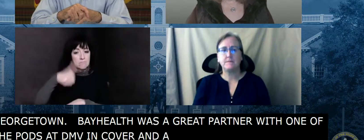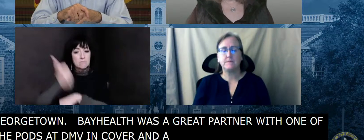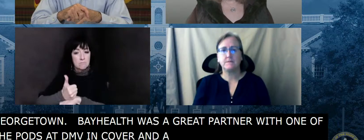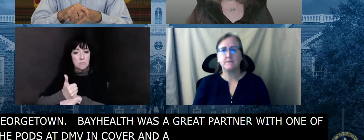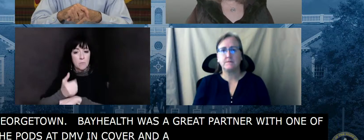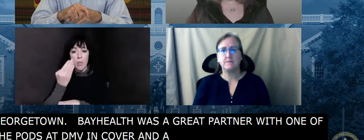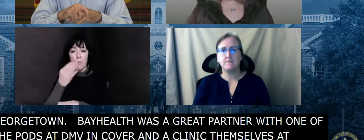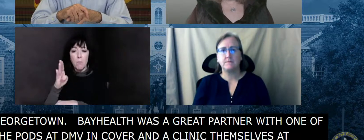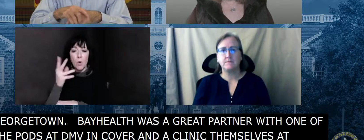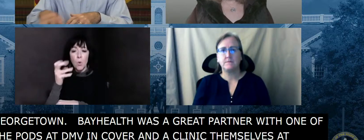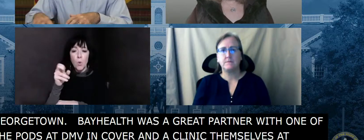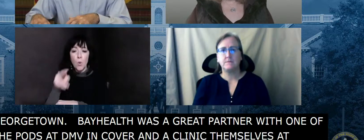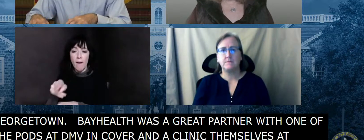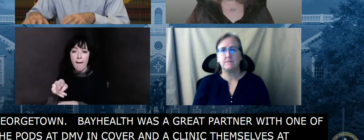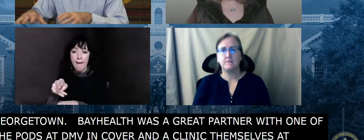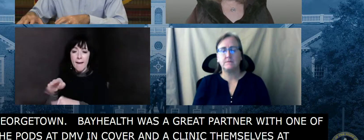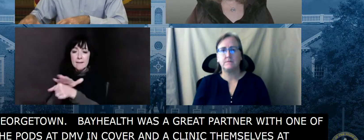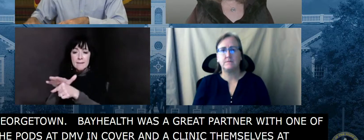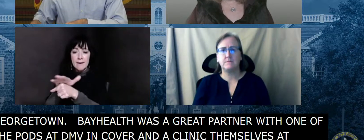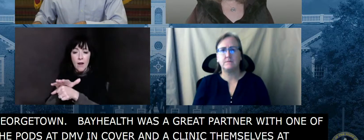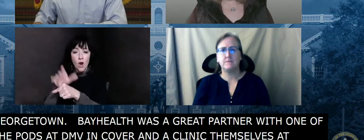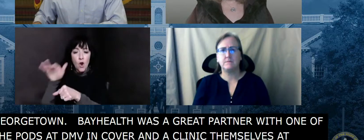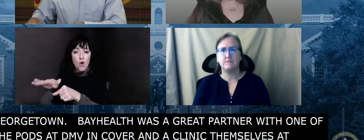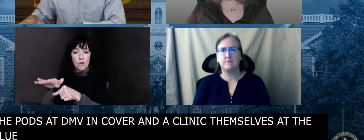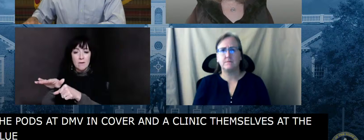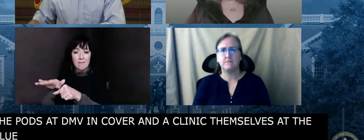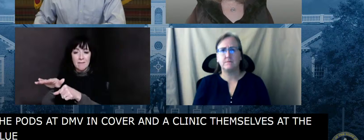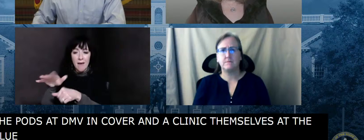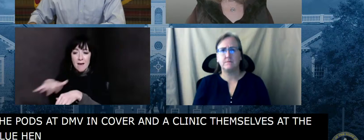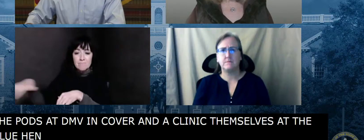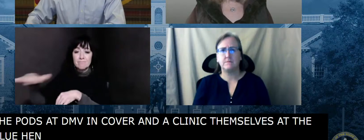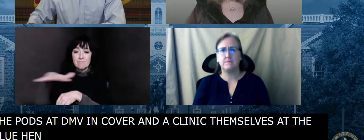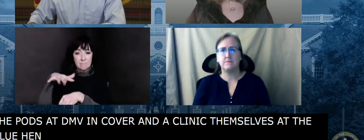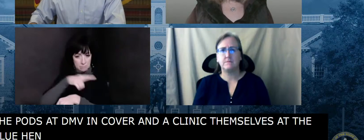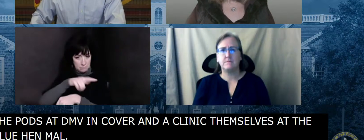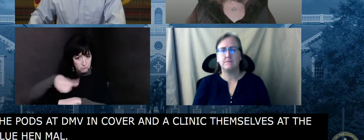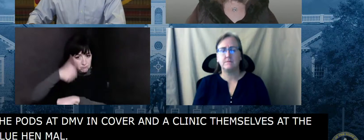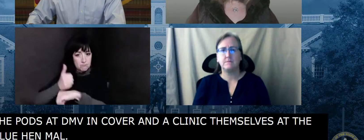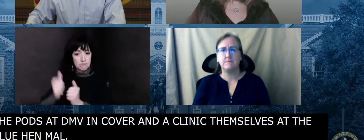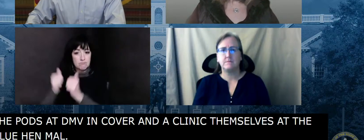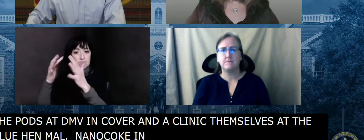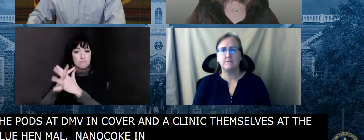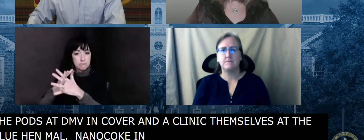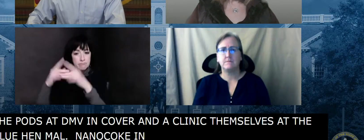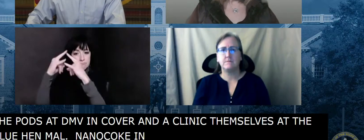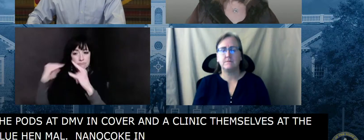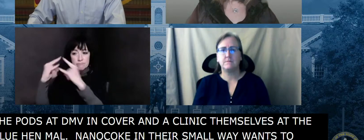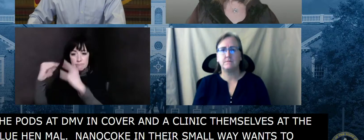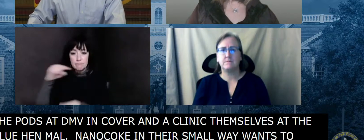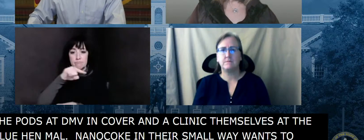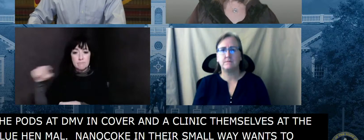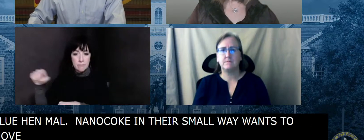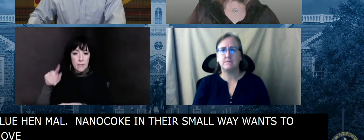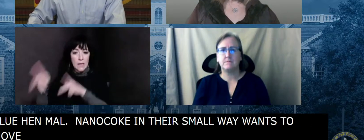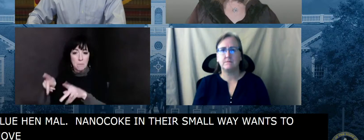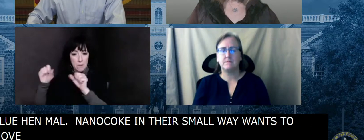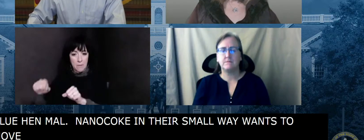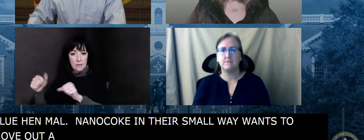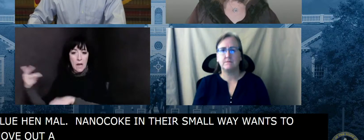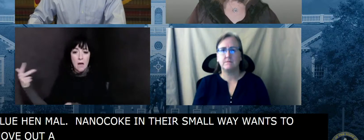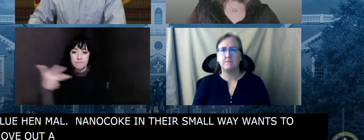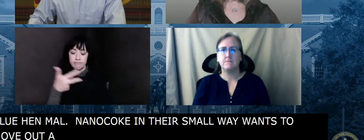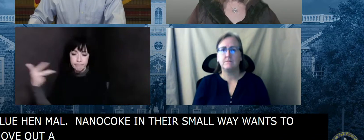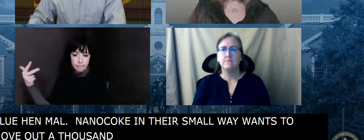Mall. Nanocoke, in their small way, wants to move out. Actually, 1,000. They're talking about 1,000 capability of